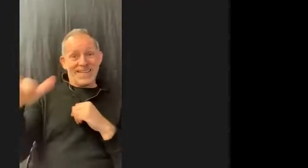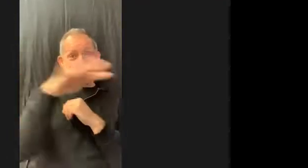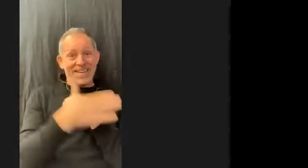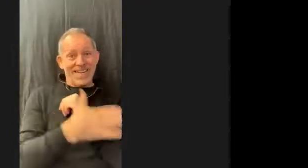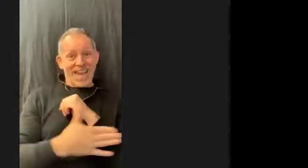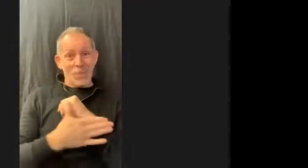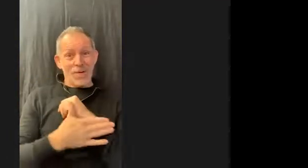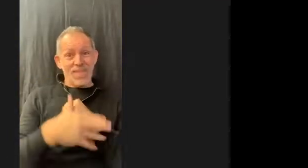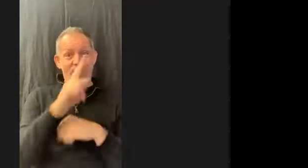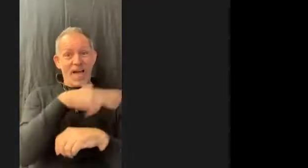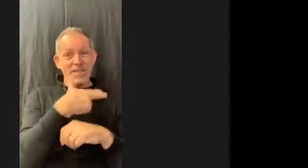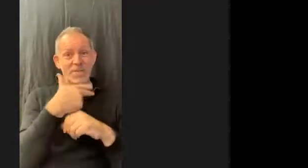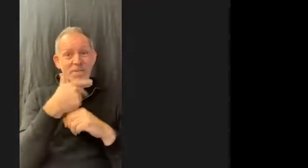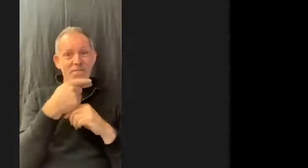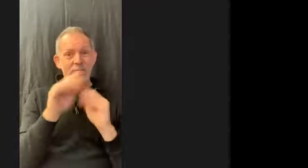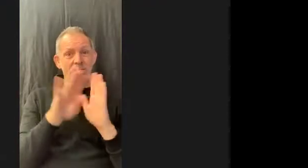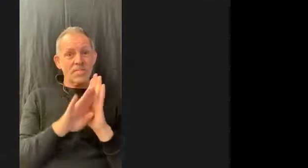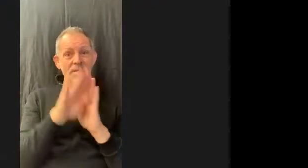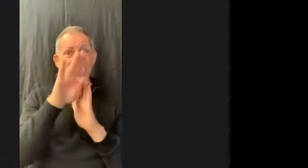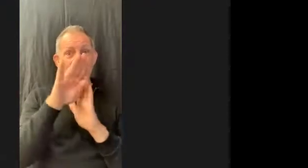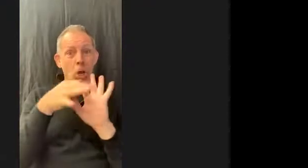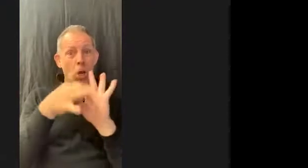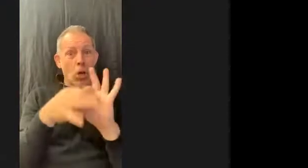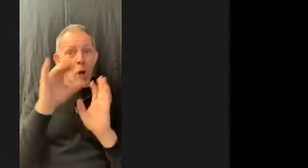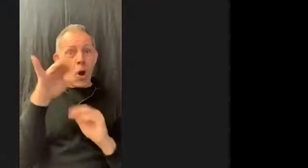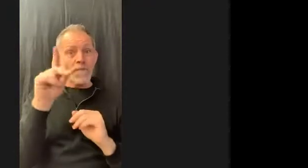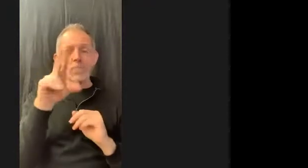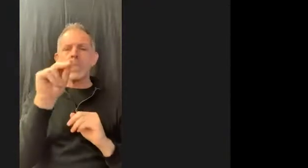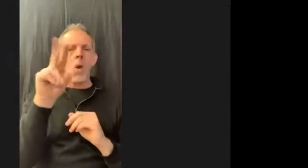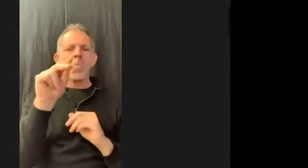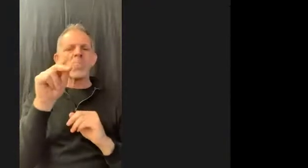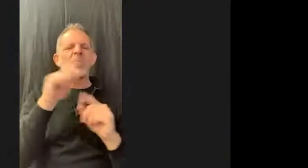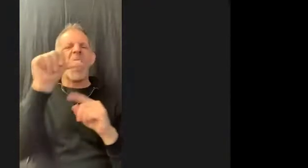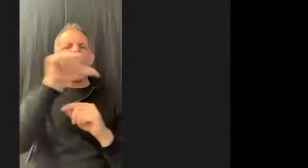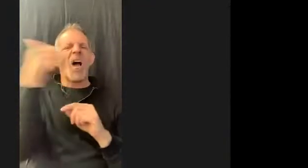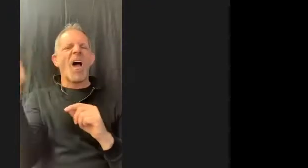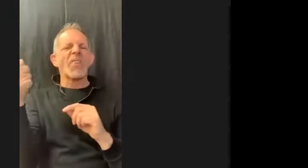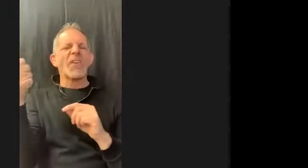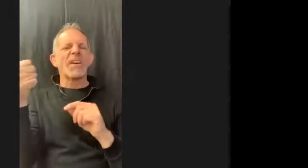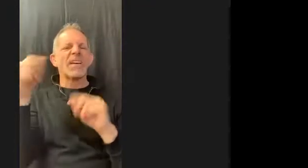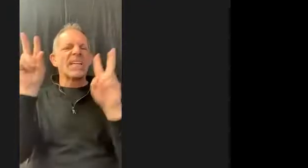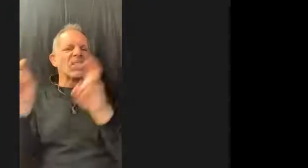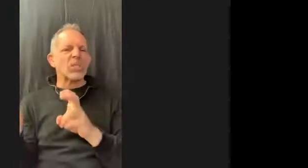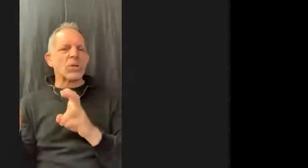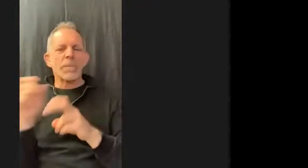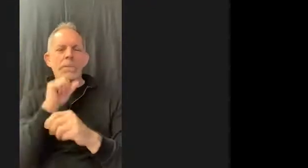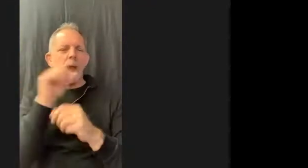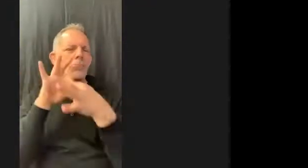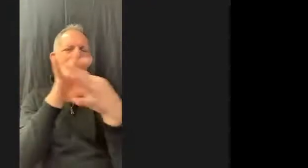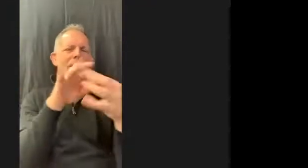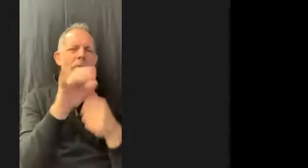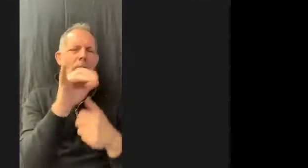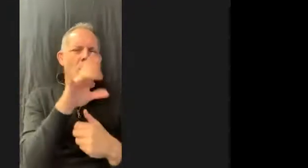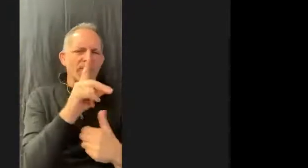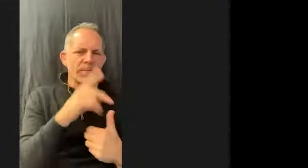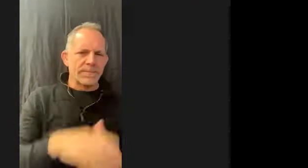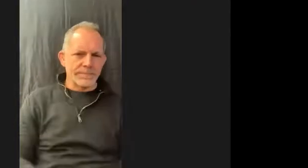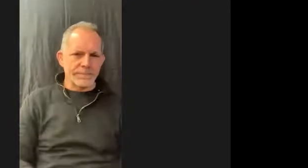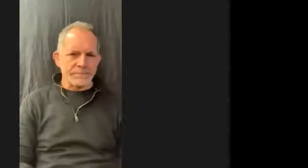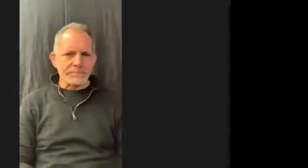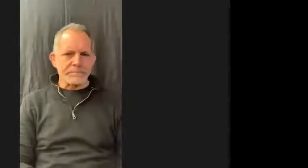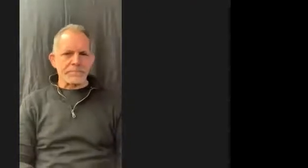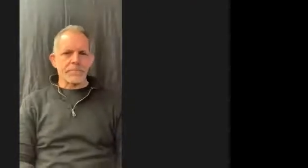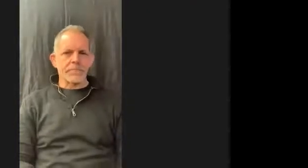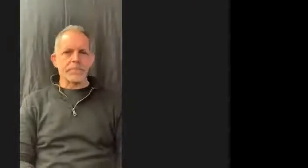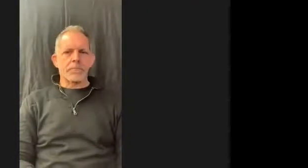to that. And so the ongoing staffing shortages in acute and long-term care persist, and our